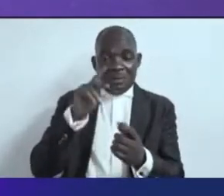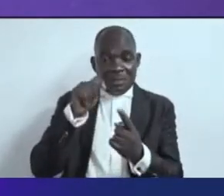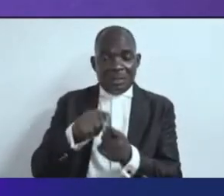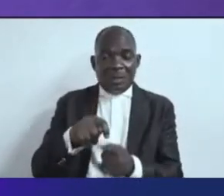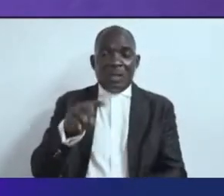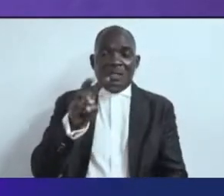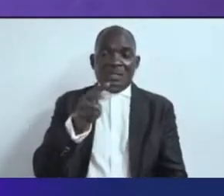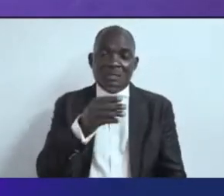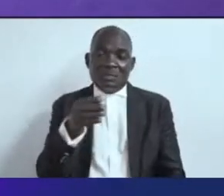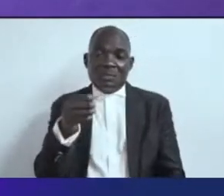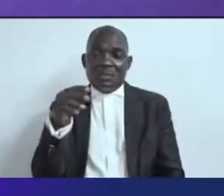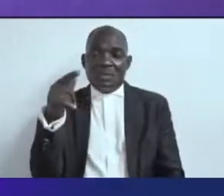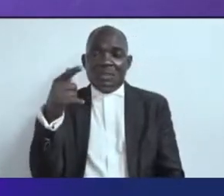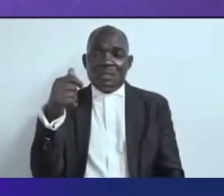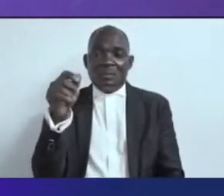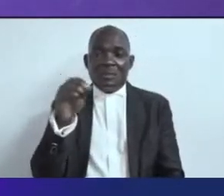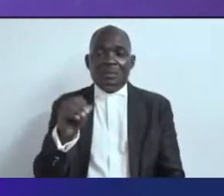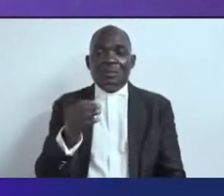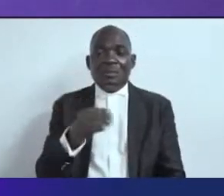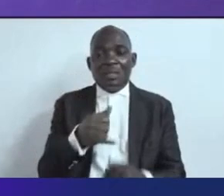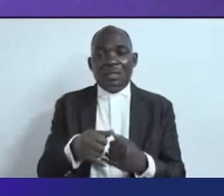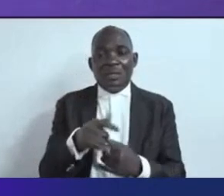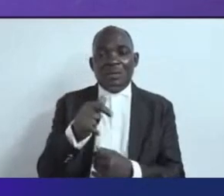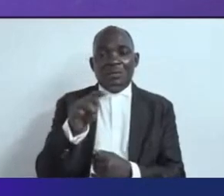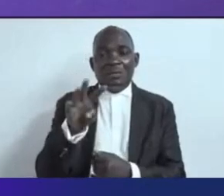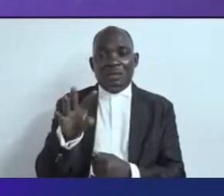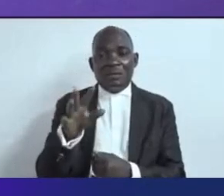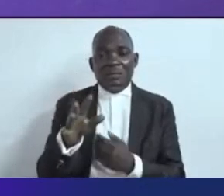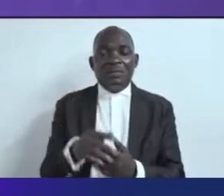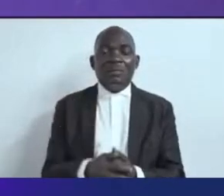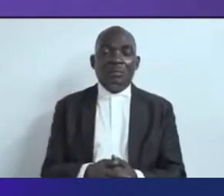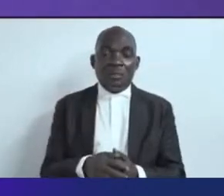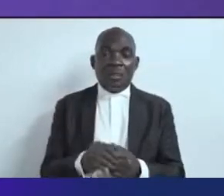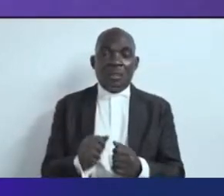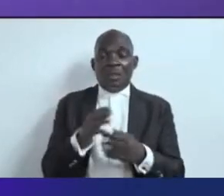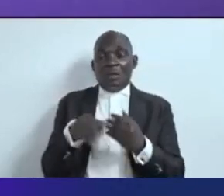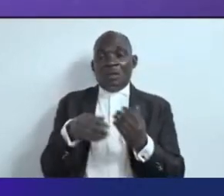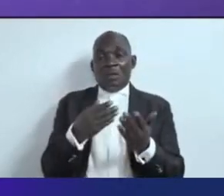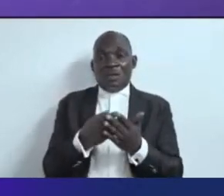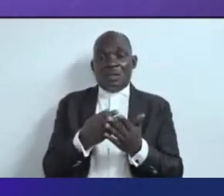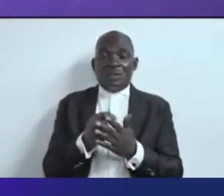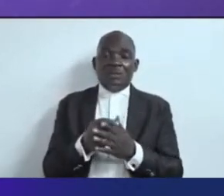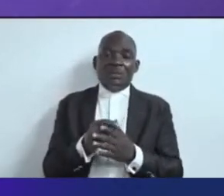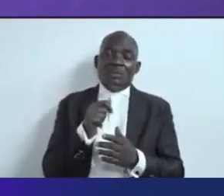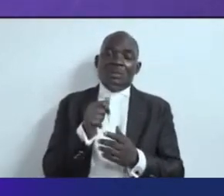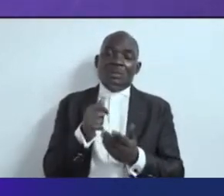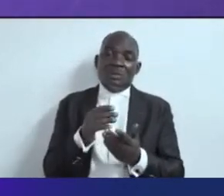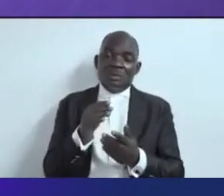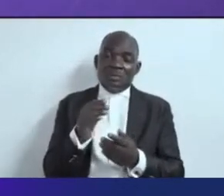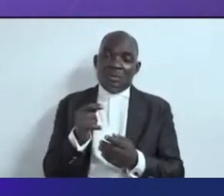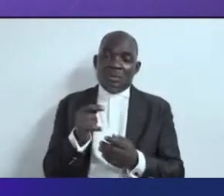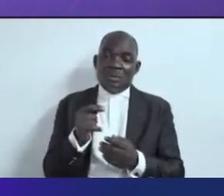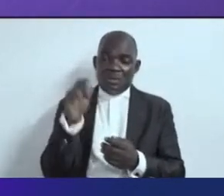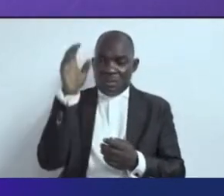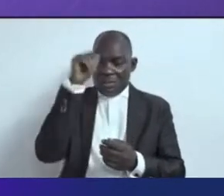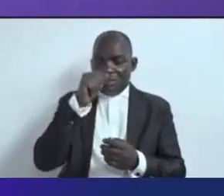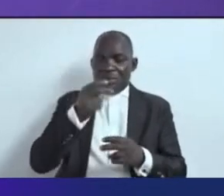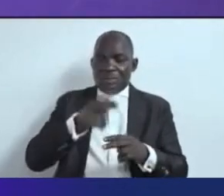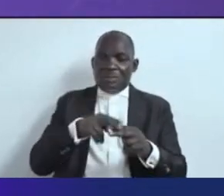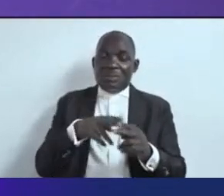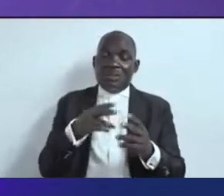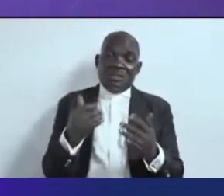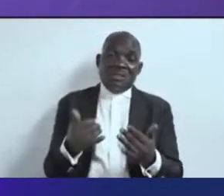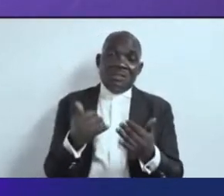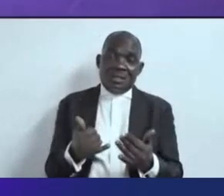6 to 10% by the end of 2025, barring unanticipated shocks. At the